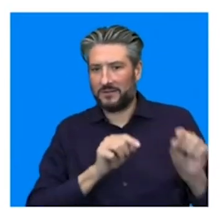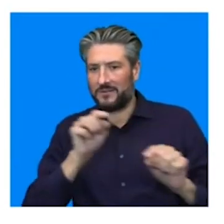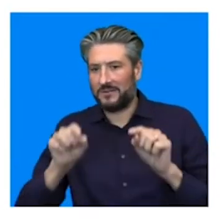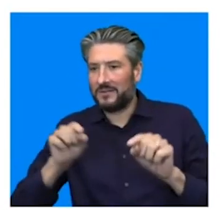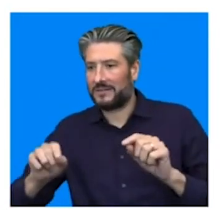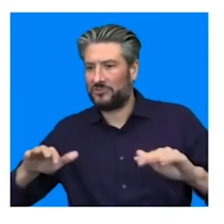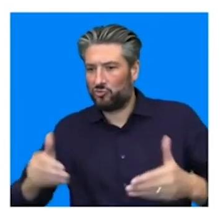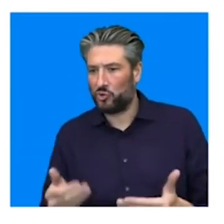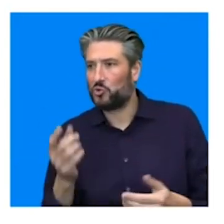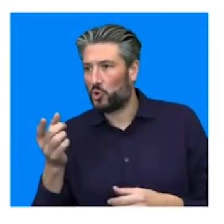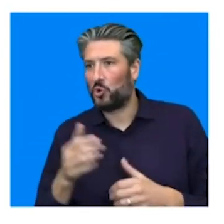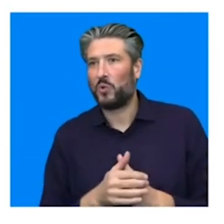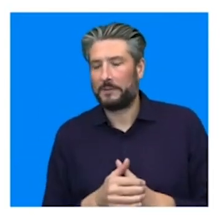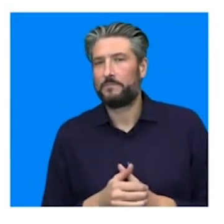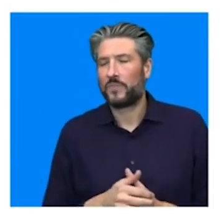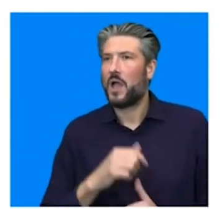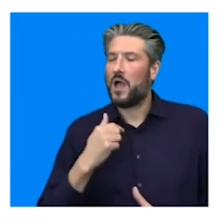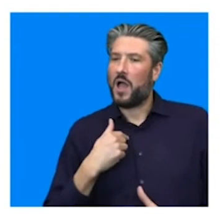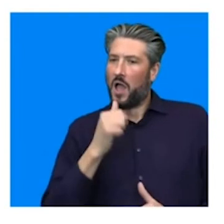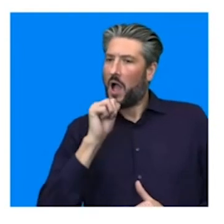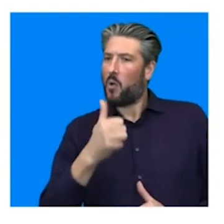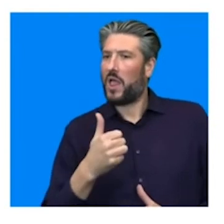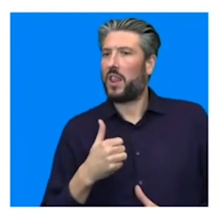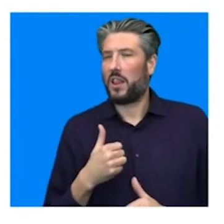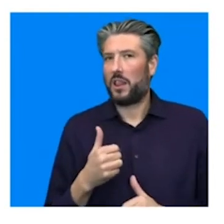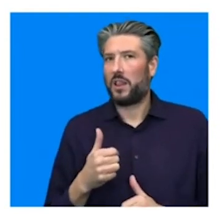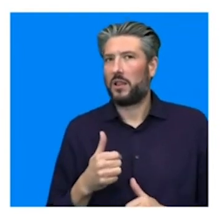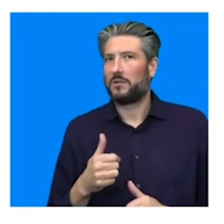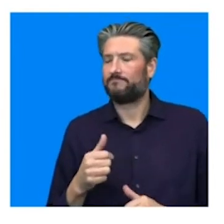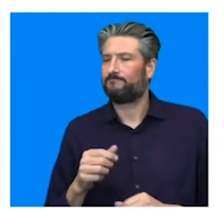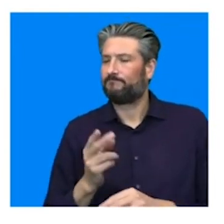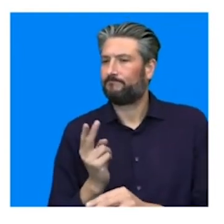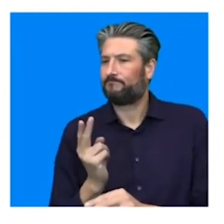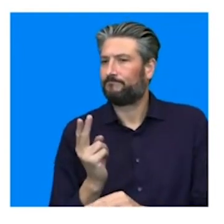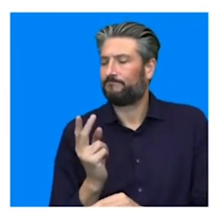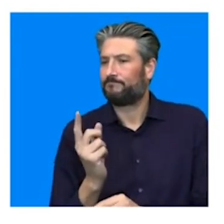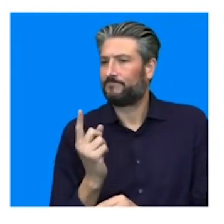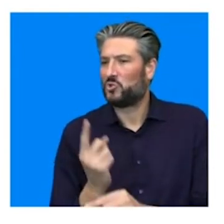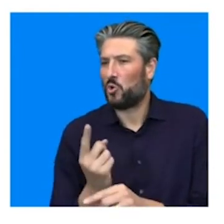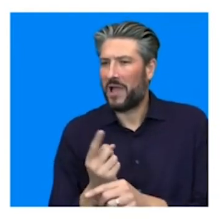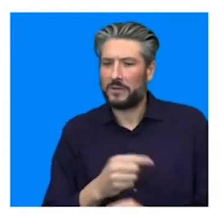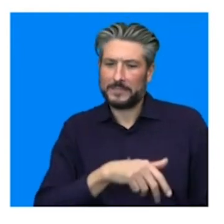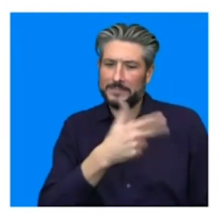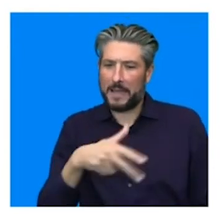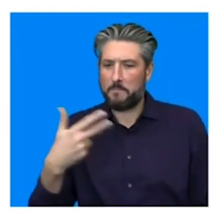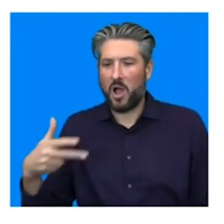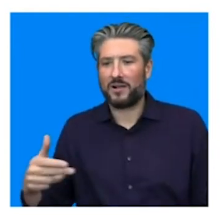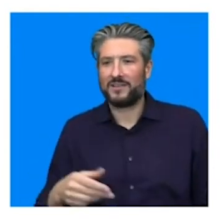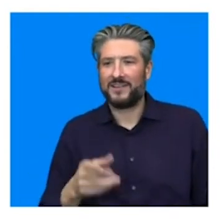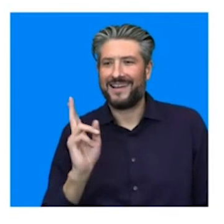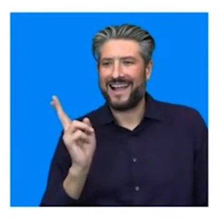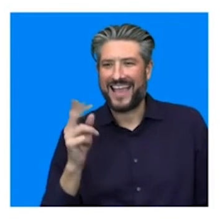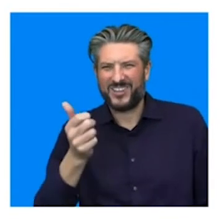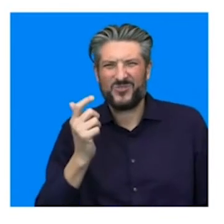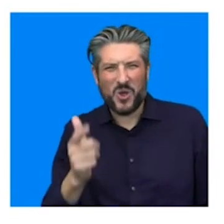still, I'm going to go back to the Casper Klinger talk, Mark. You know, we're still Denmark. You know, accessibility is kind of still Denmark shouting